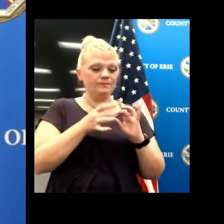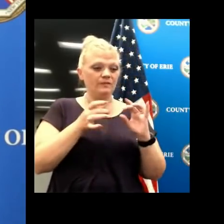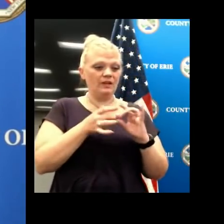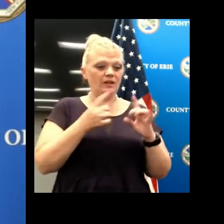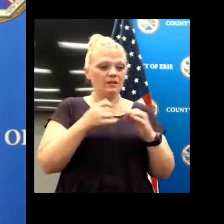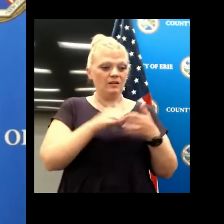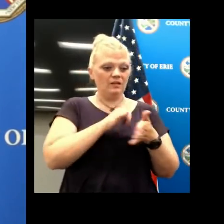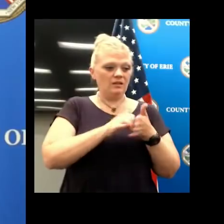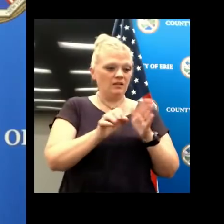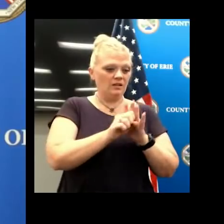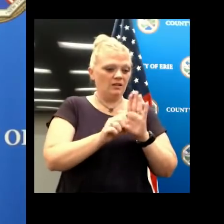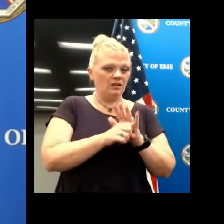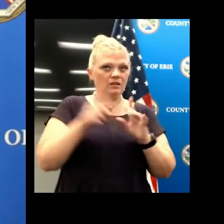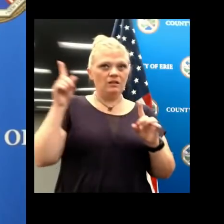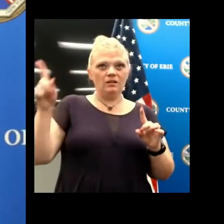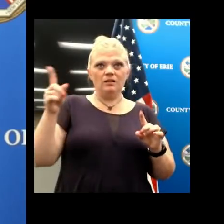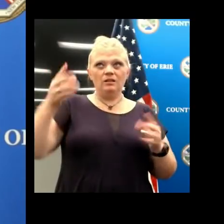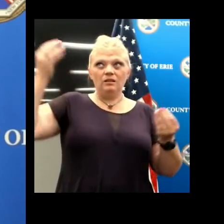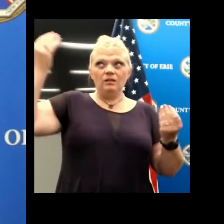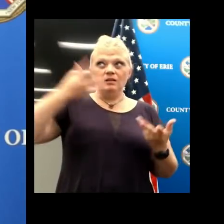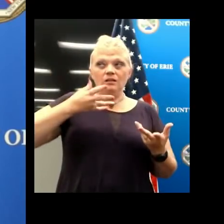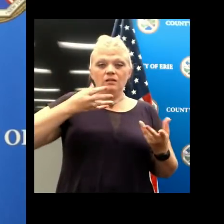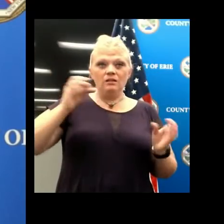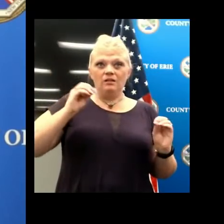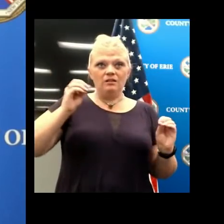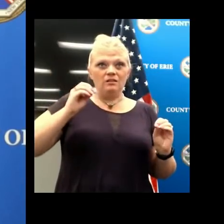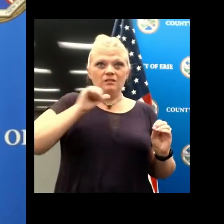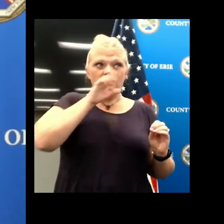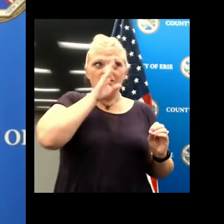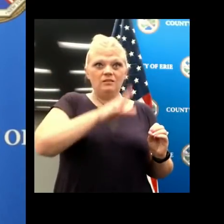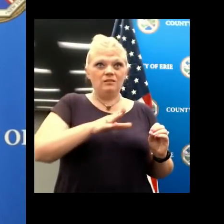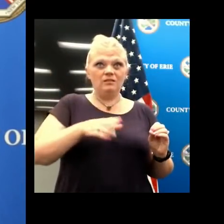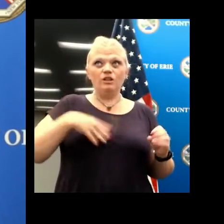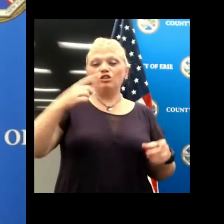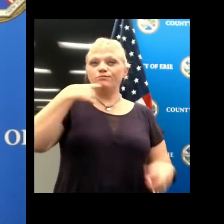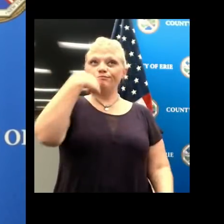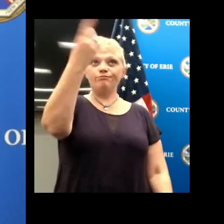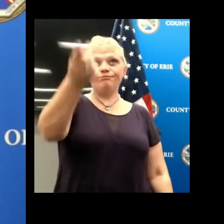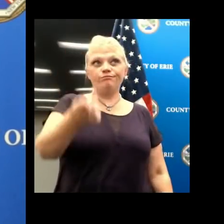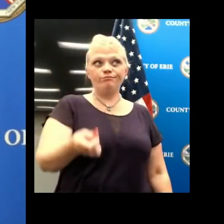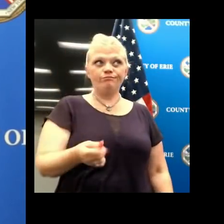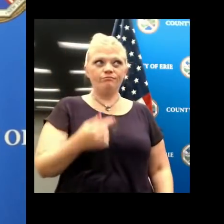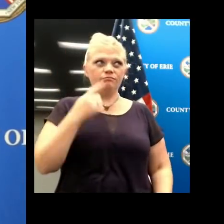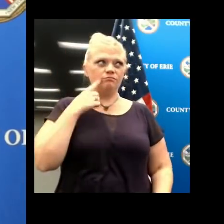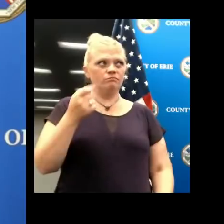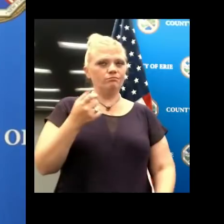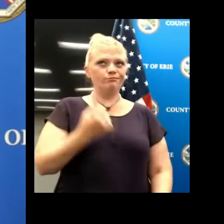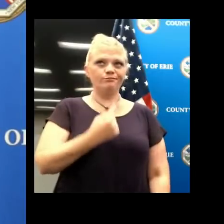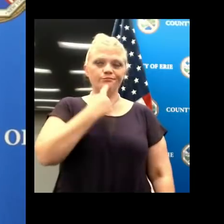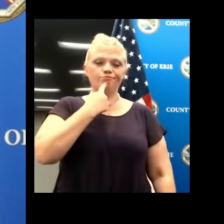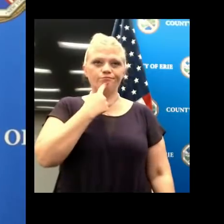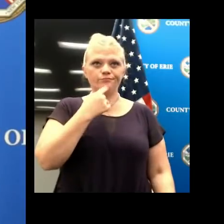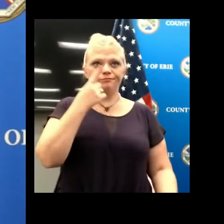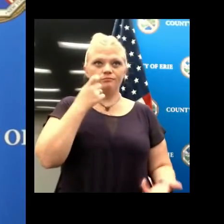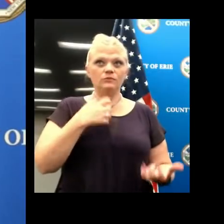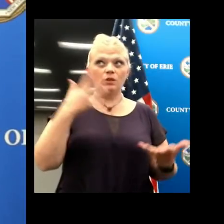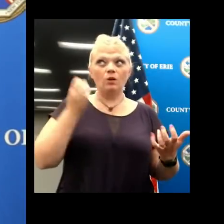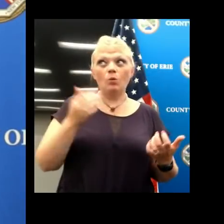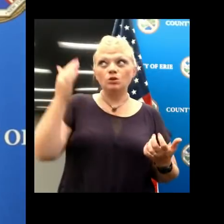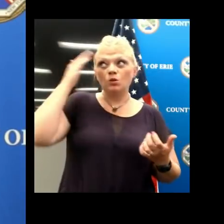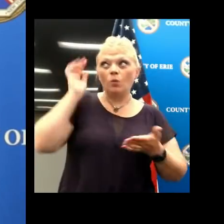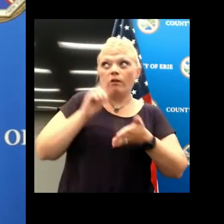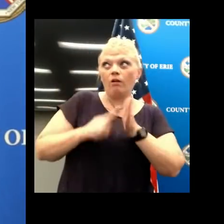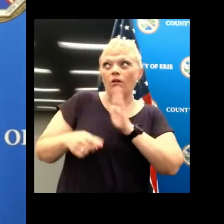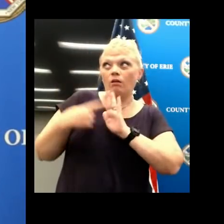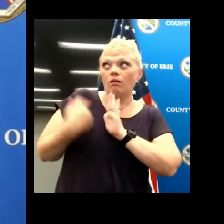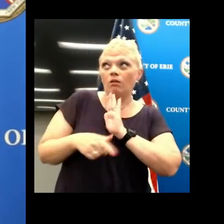from New York State, and they have not told us that directly. They're just going out and saying it, which I find a little disappointing, because I'd like to know what their critique is